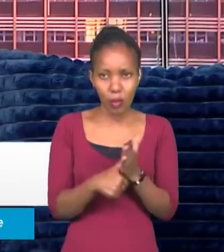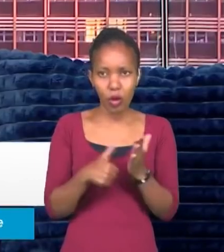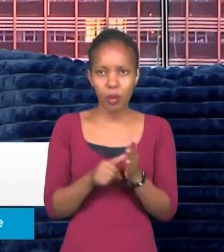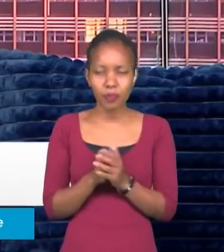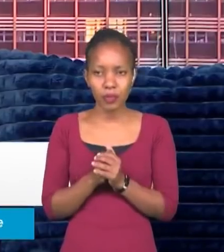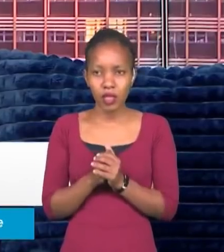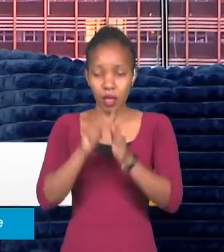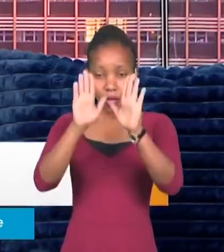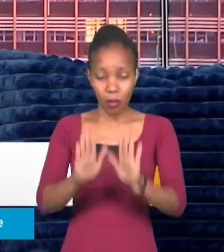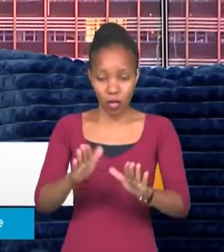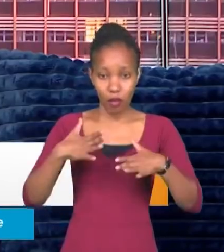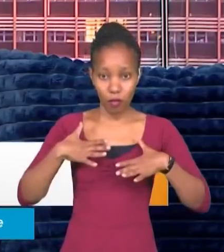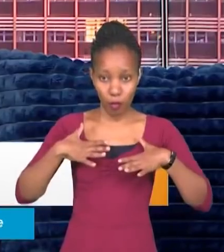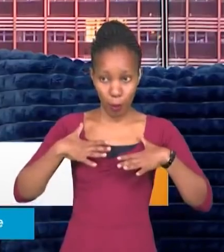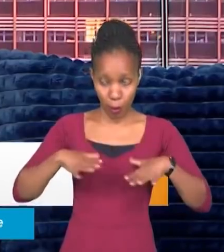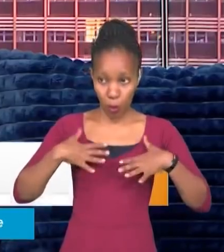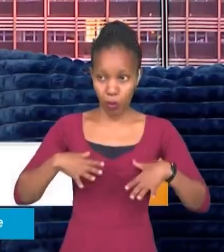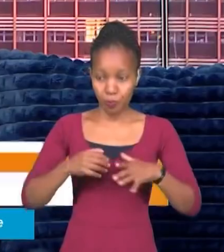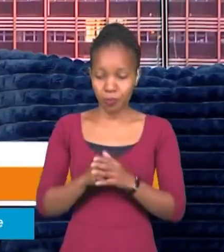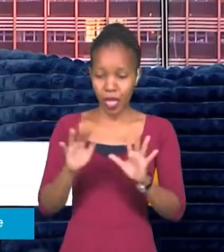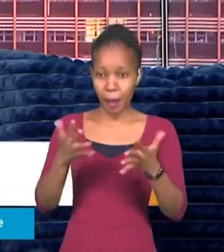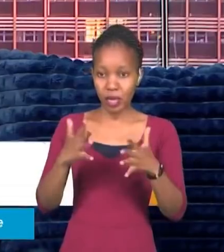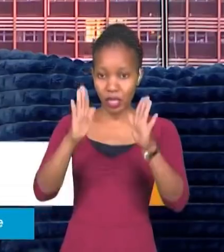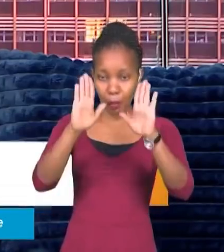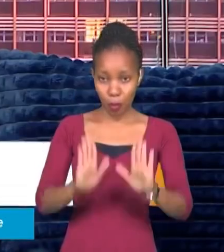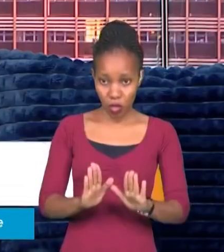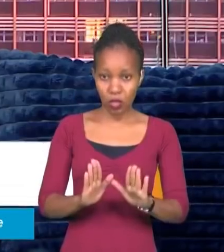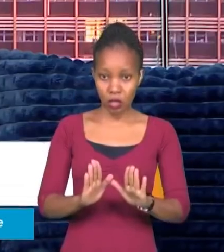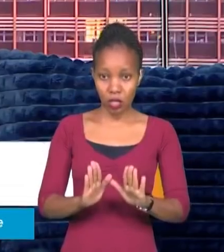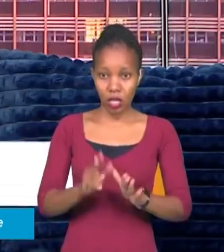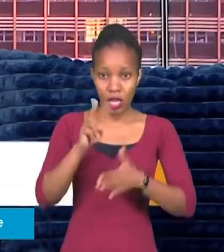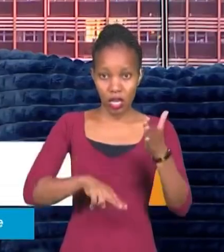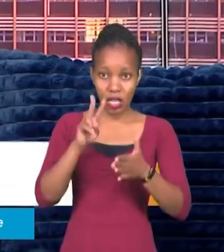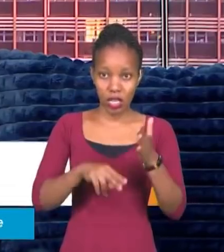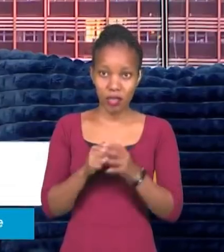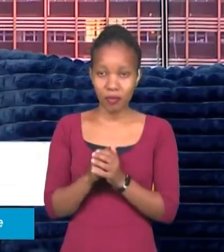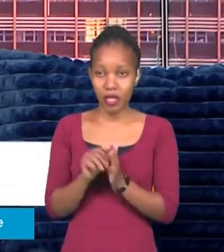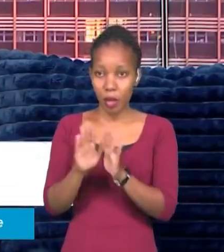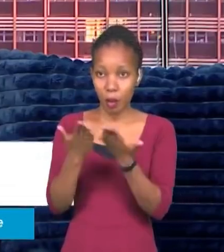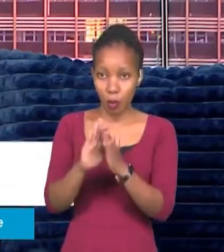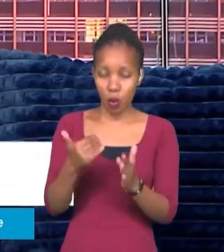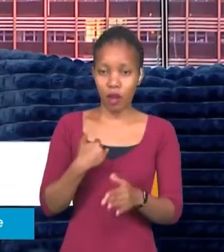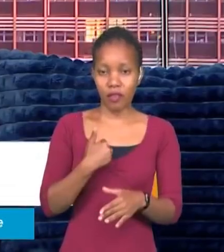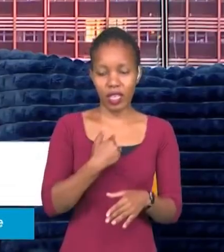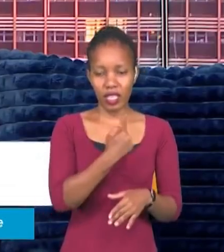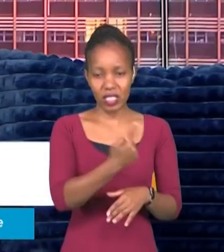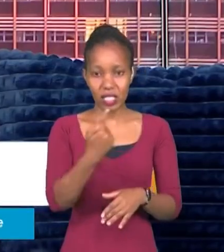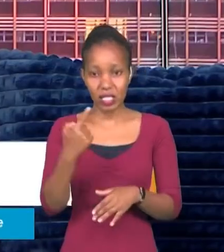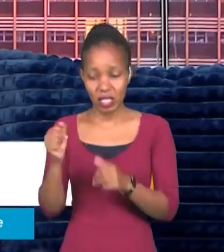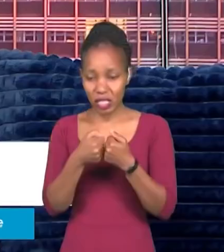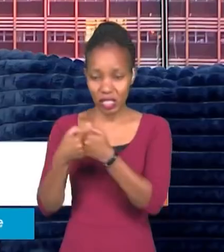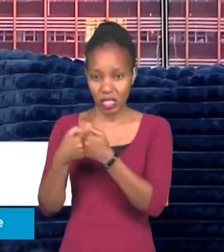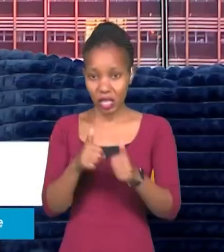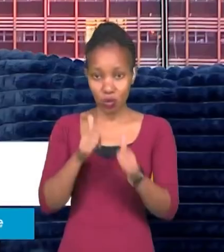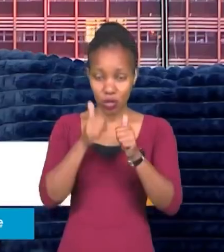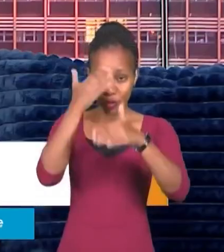very important for people to appreciate the importance of reading. Mm-hmm. Yeah, there's a book for every situation that you're going through. Yeah.